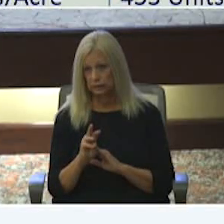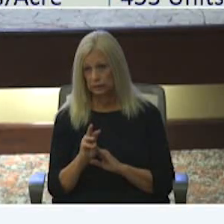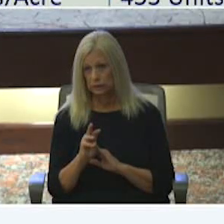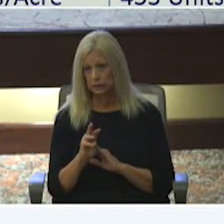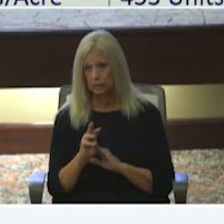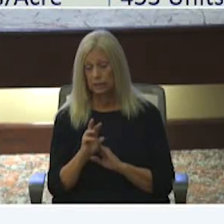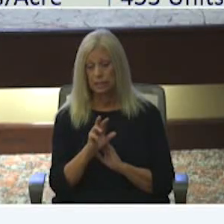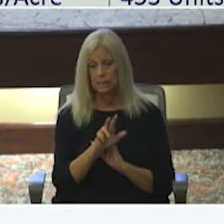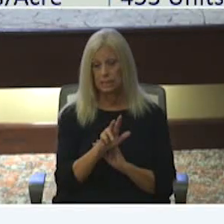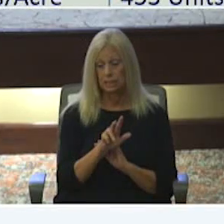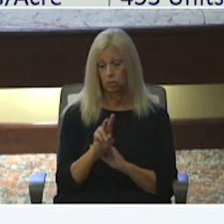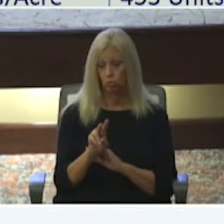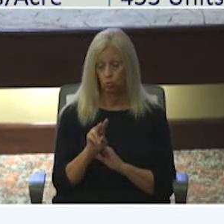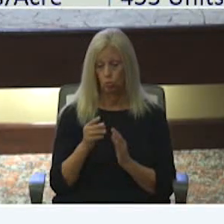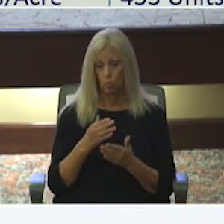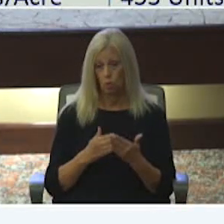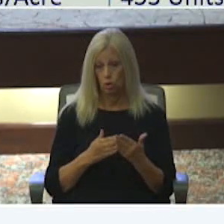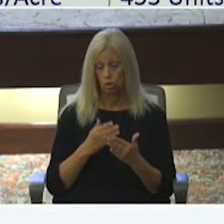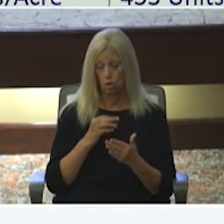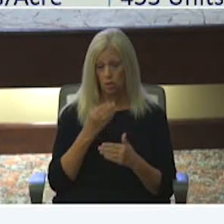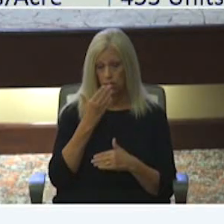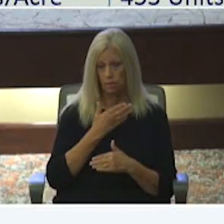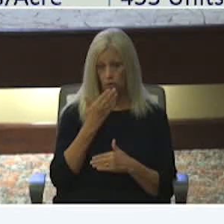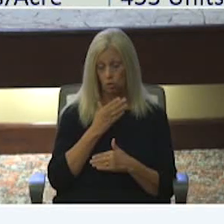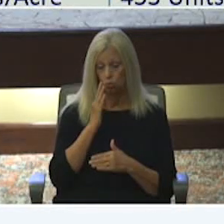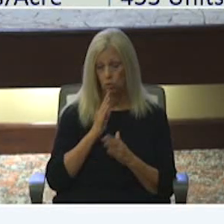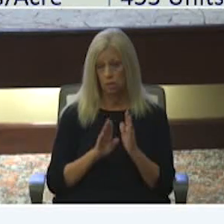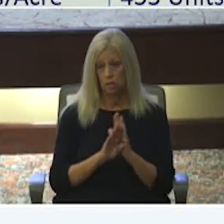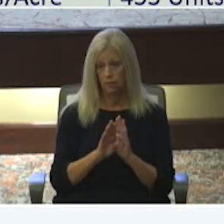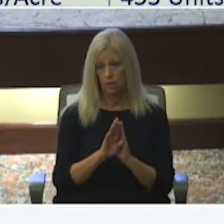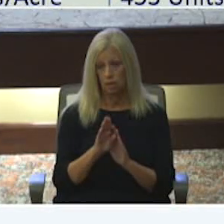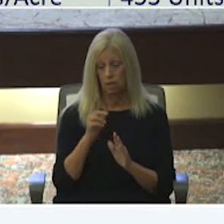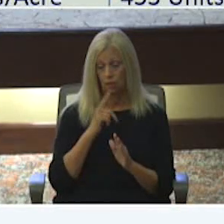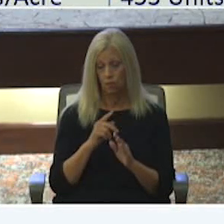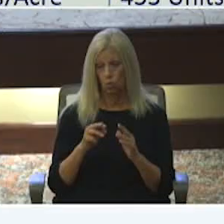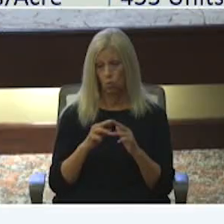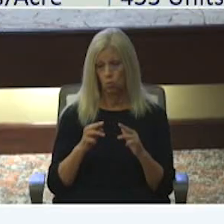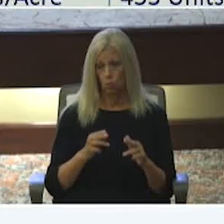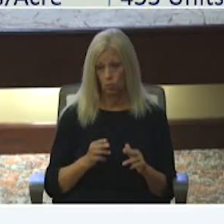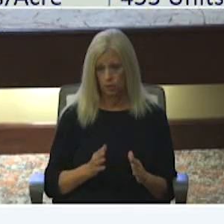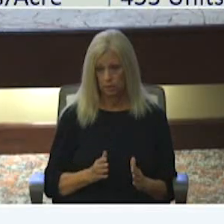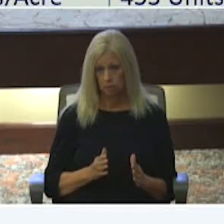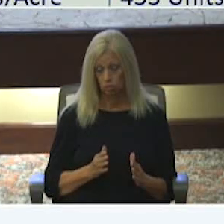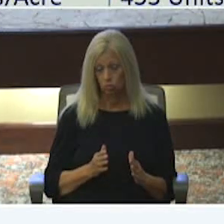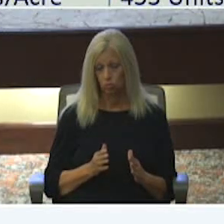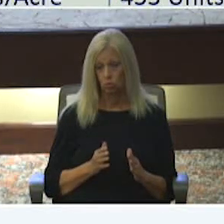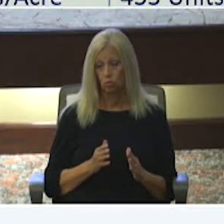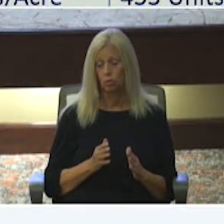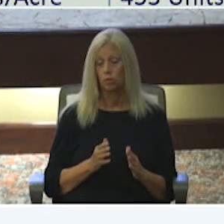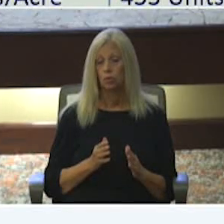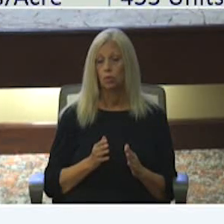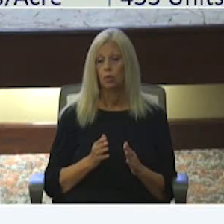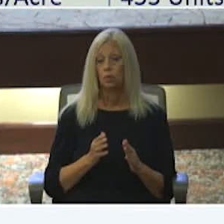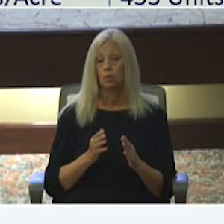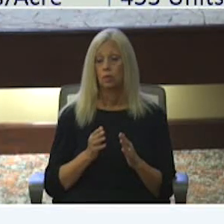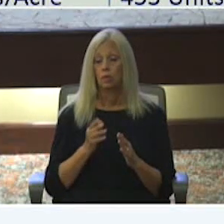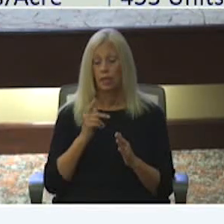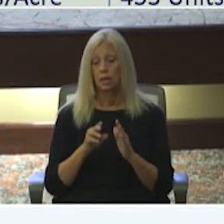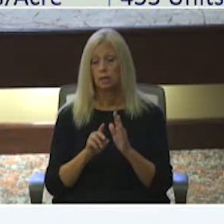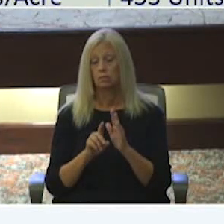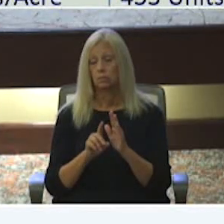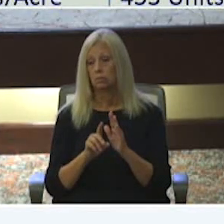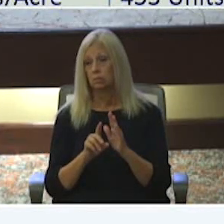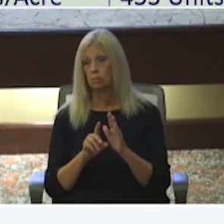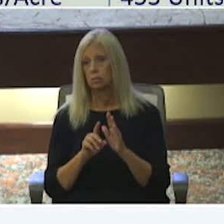the C2 portion along the frontage would be developed for residential. But the intent of the developer would be to sell that